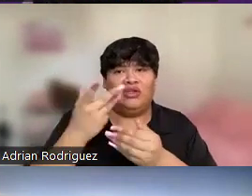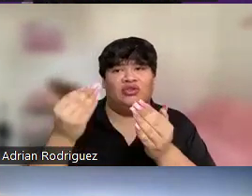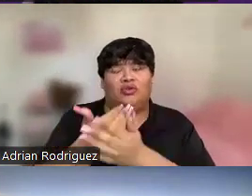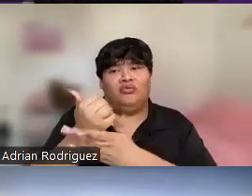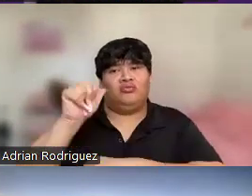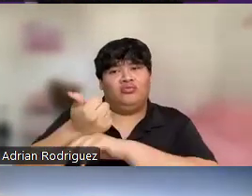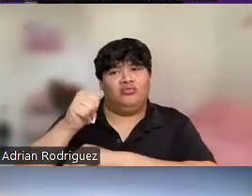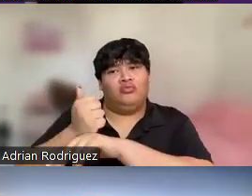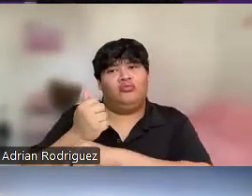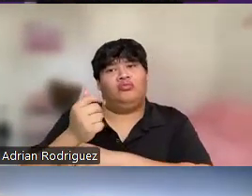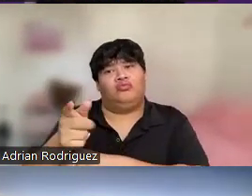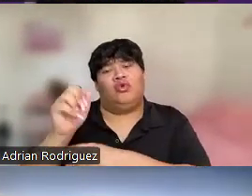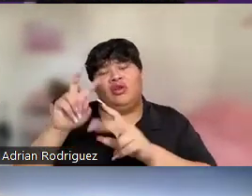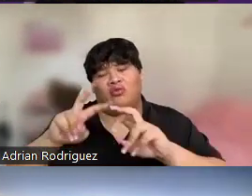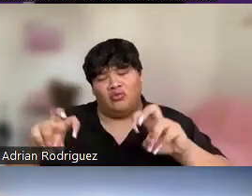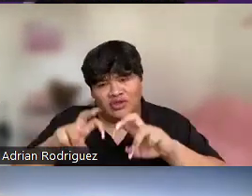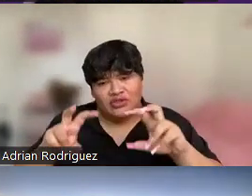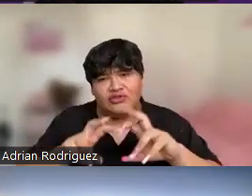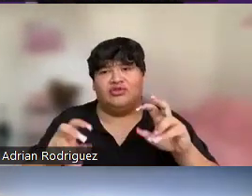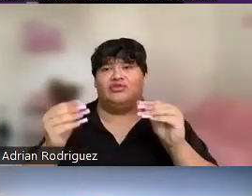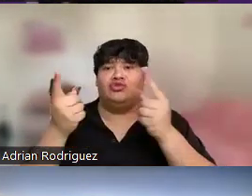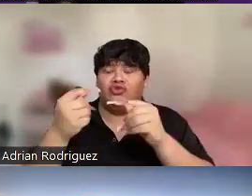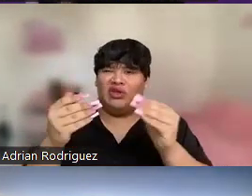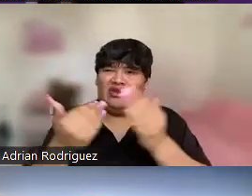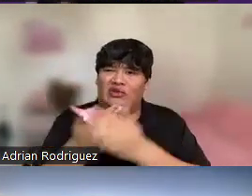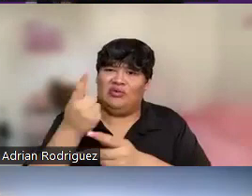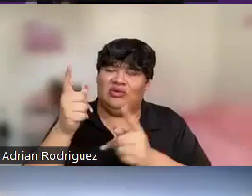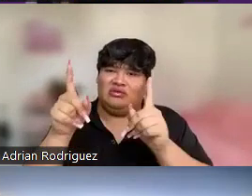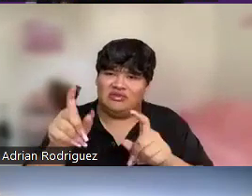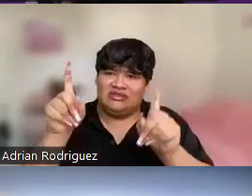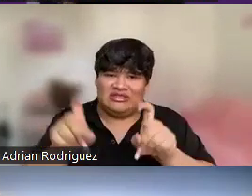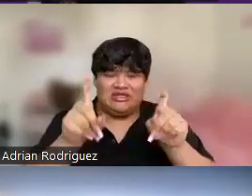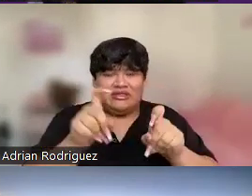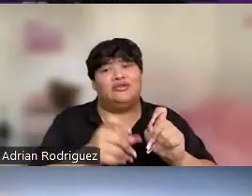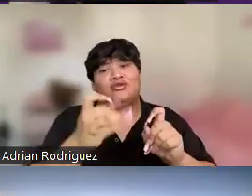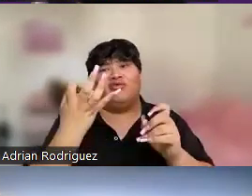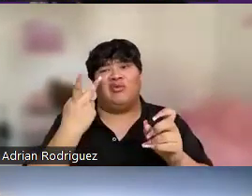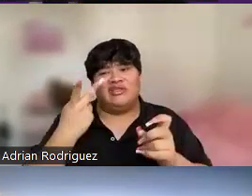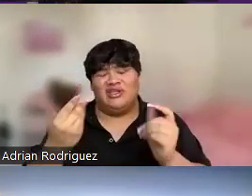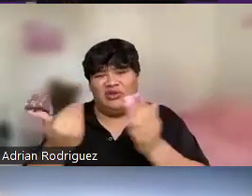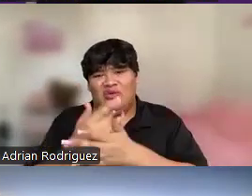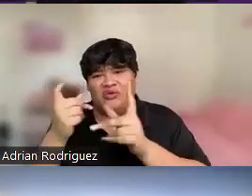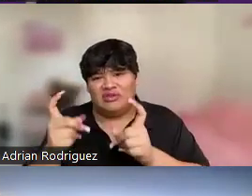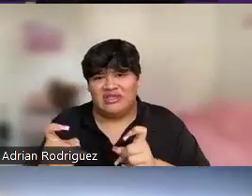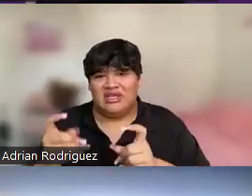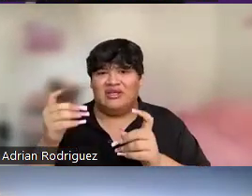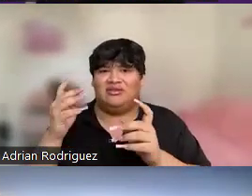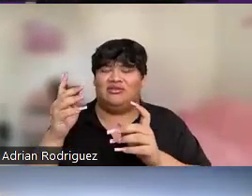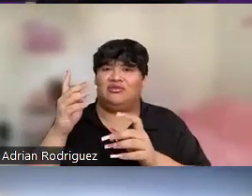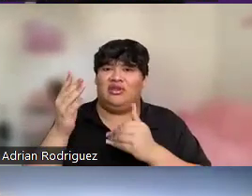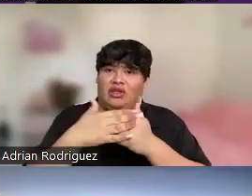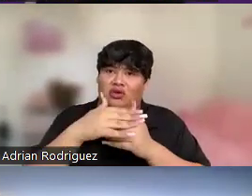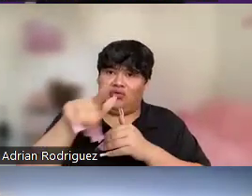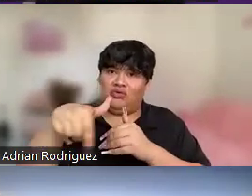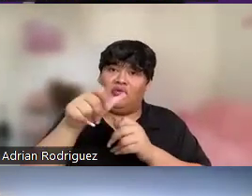to participate in research to help us add more therapies to that FDA-approved list that I showed